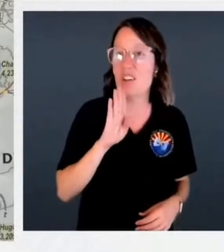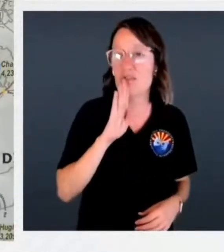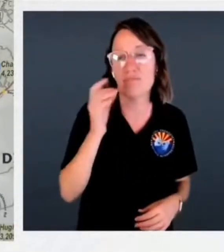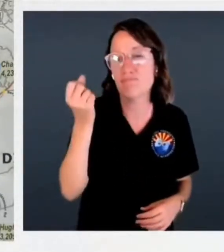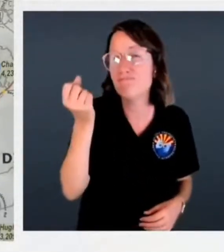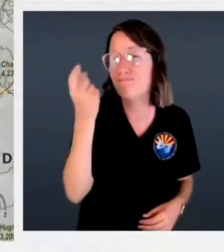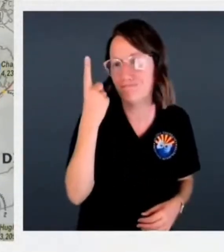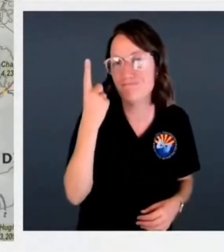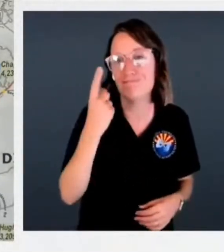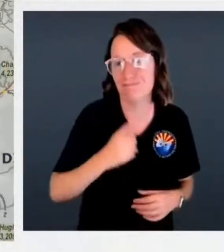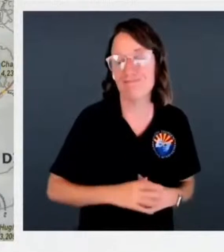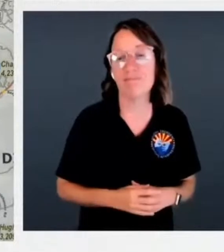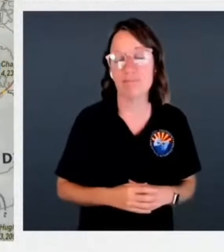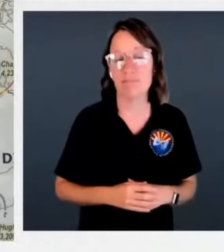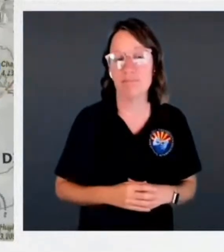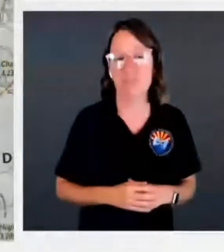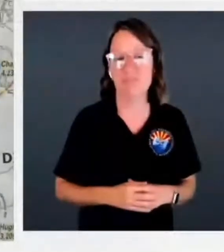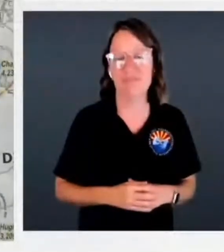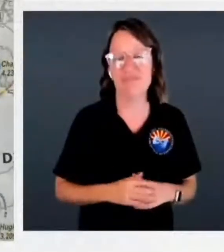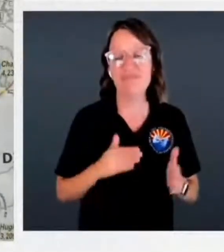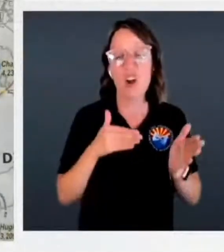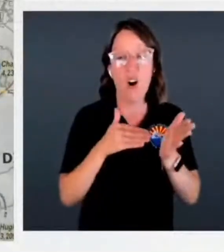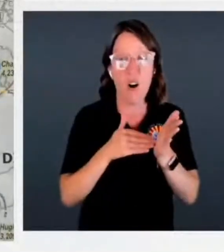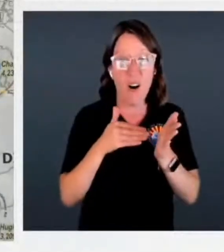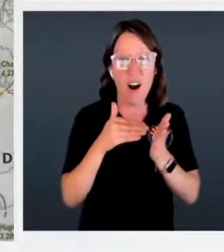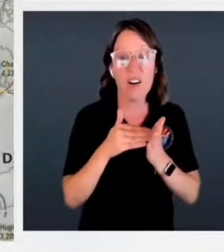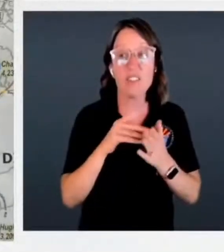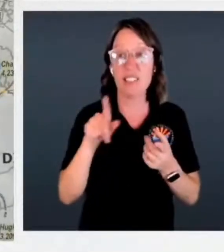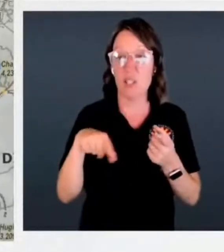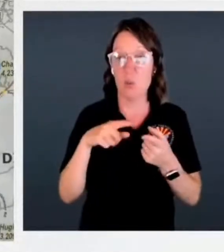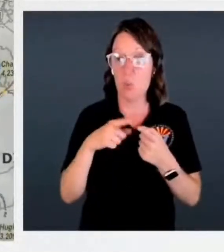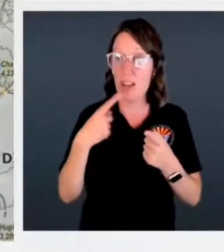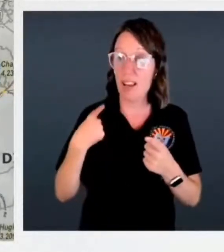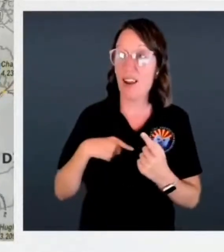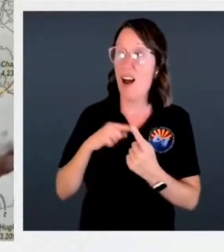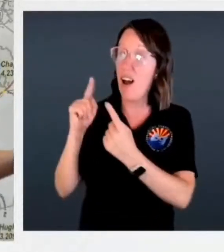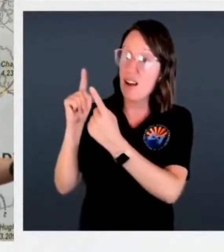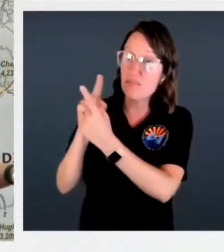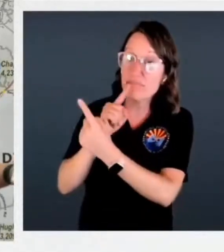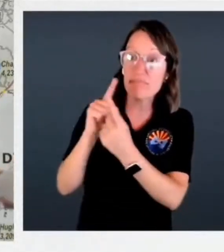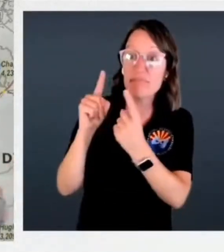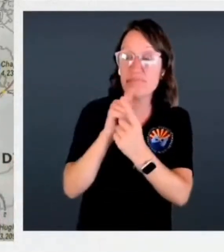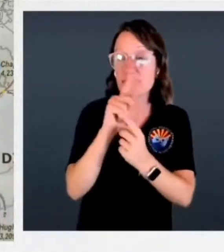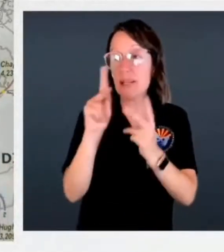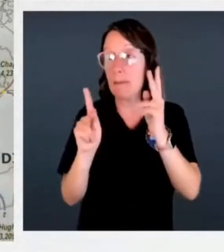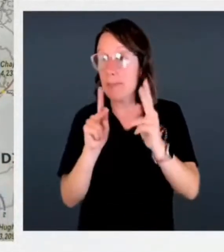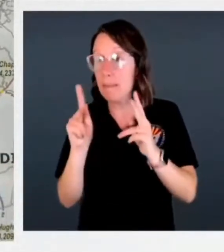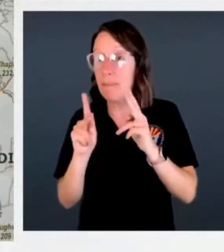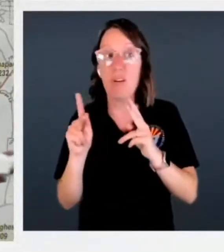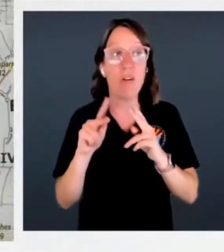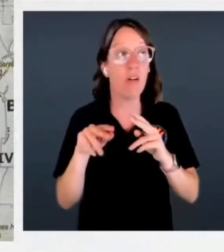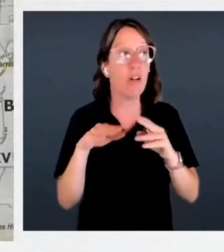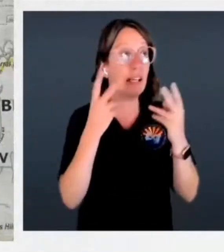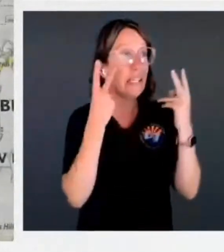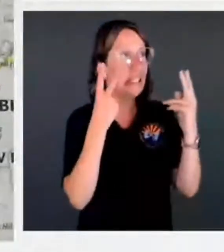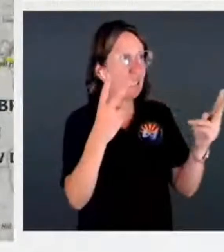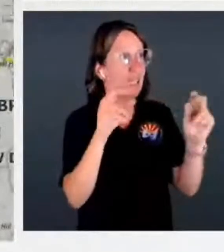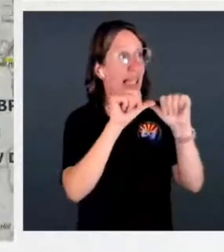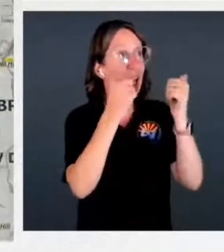understand, what I hear a lot when I'm listening to these informational updates is the words